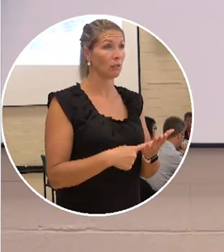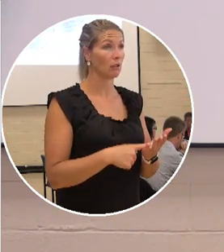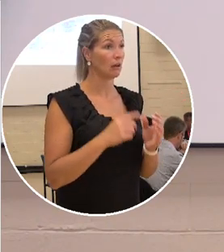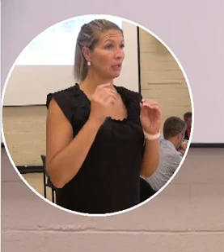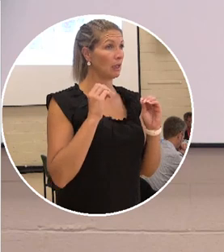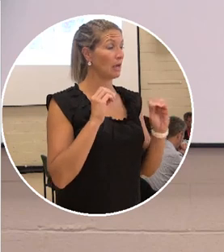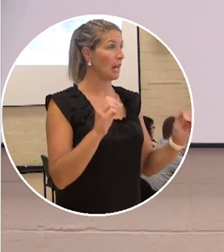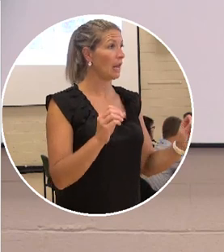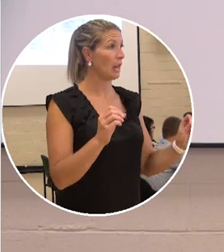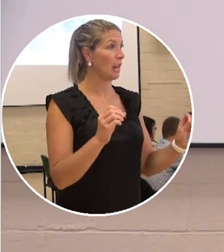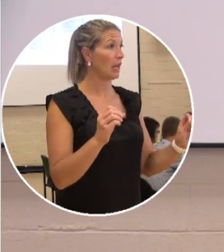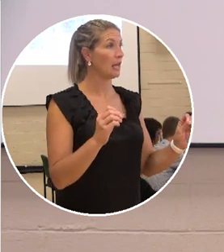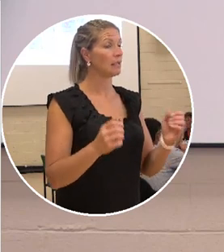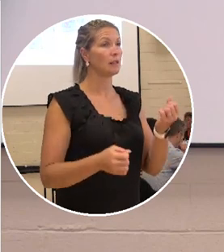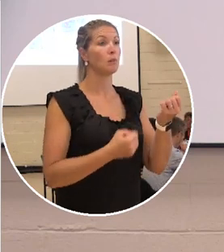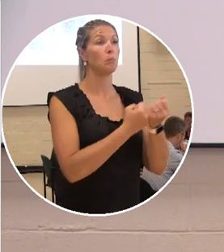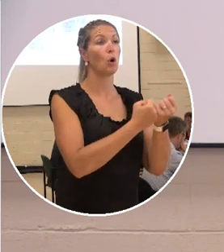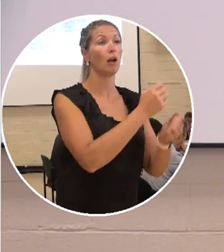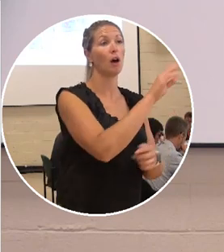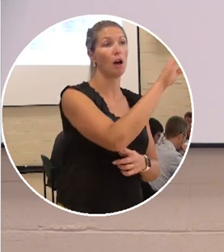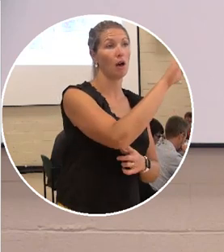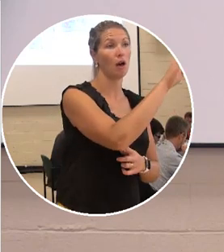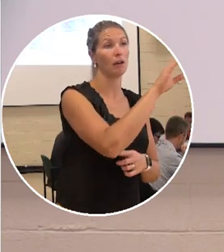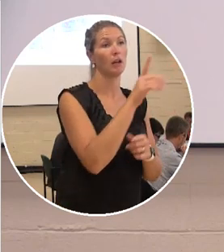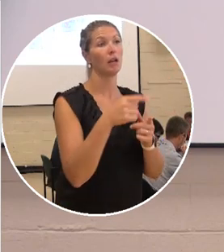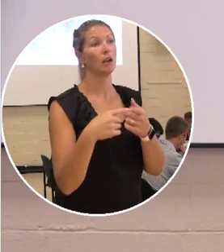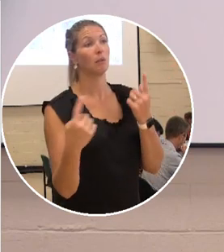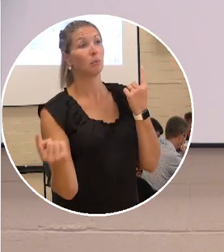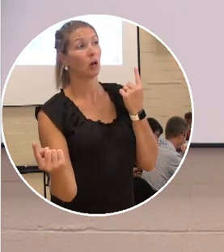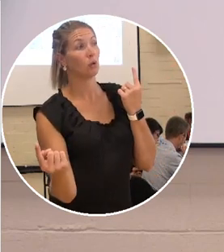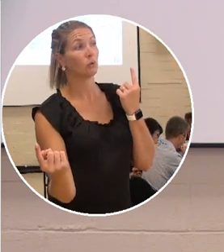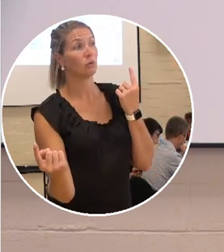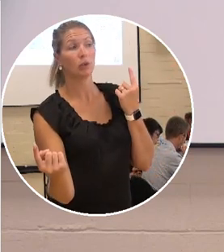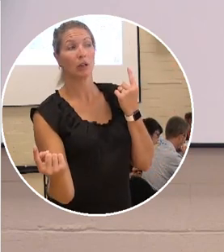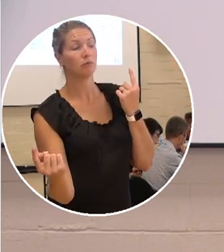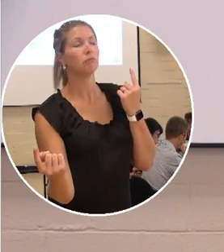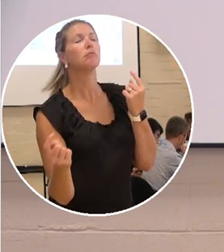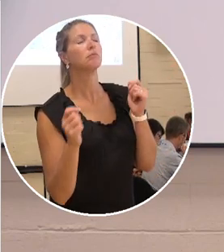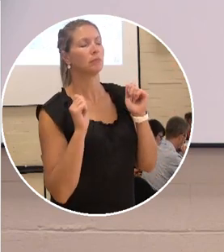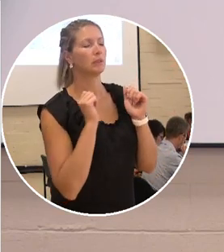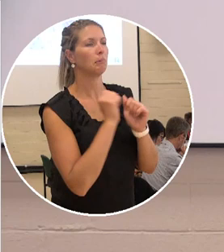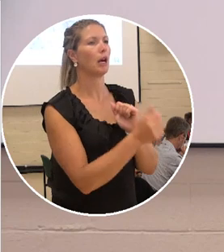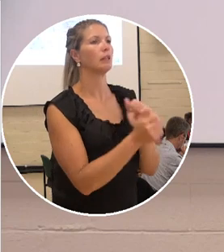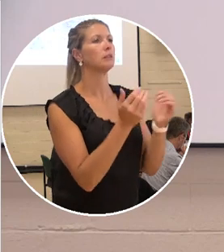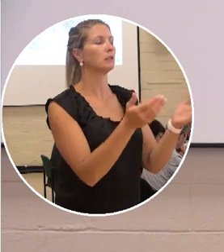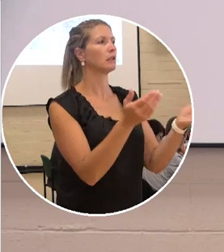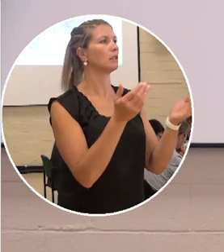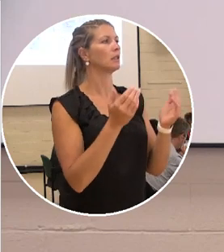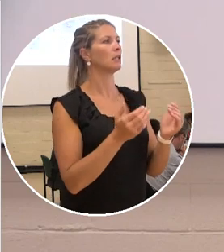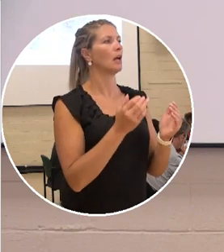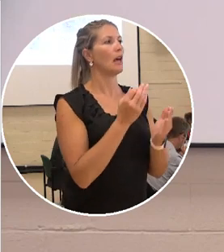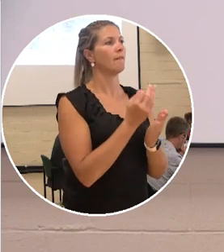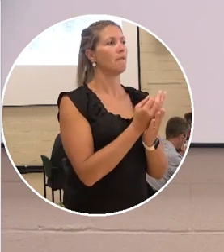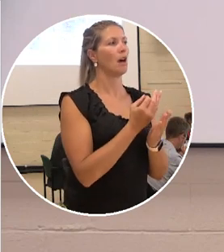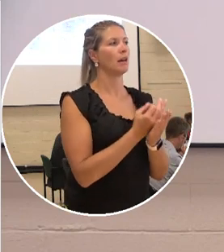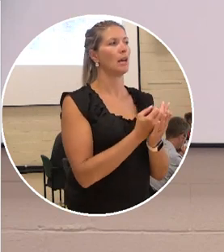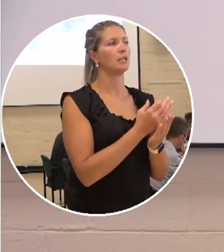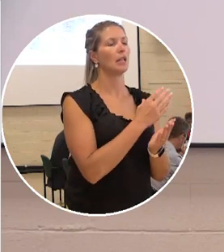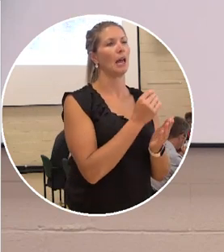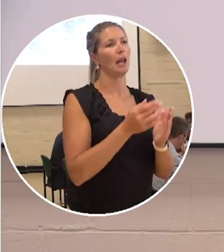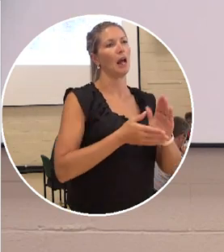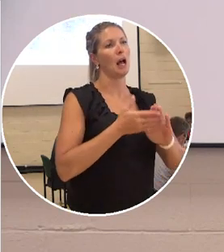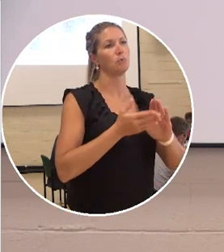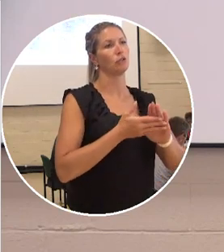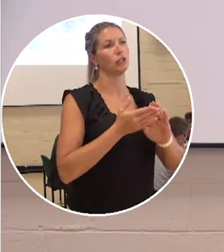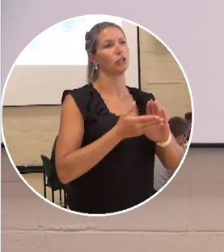all in favor? Aye. Those against? Motion carries. Next item is the Finance and Operations report of